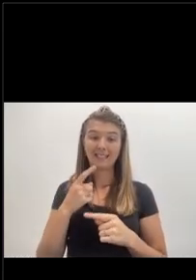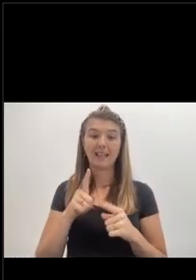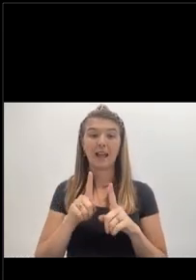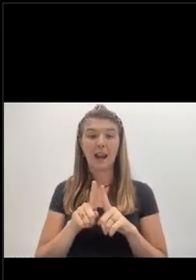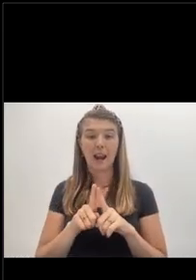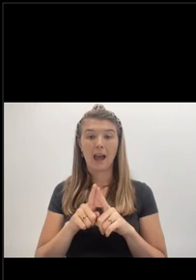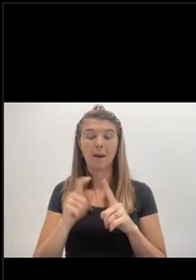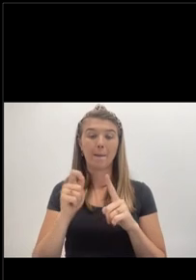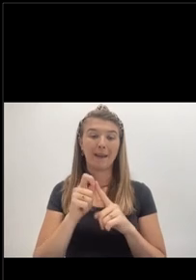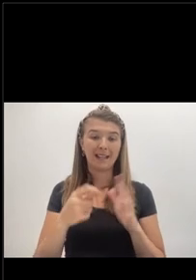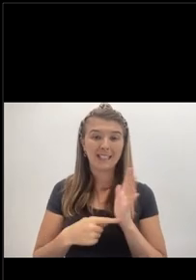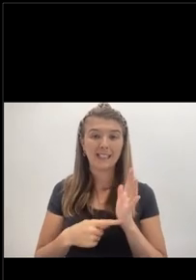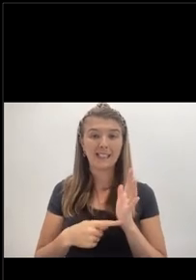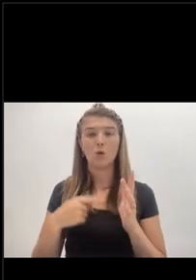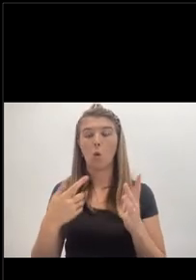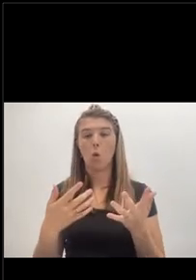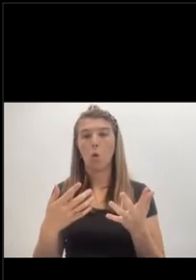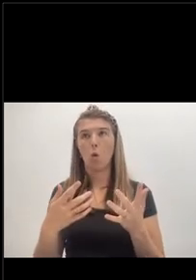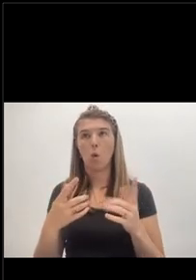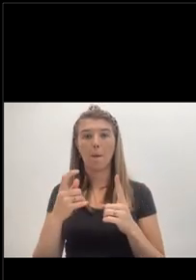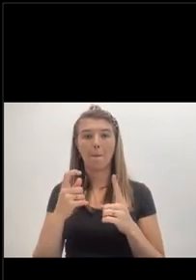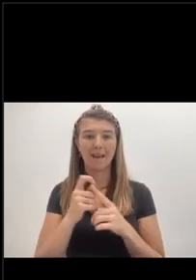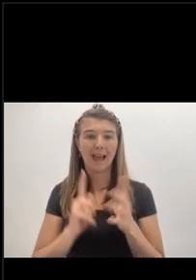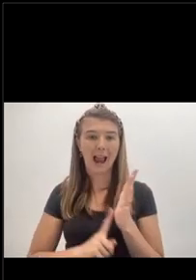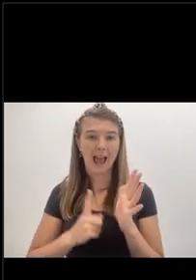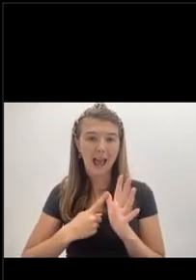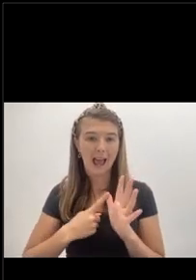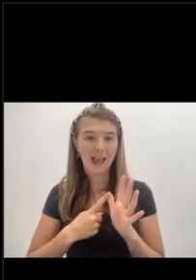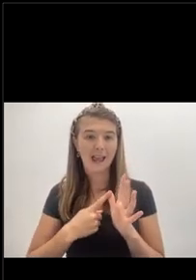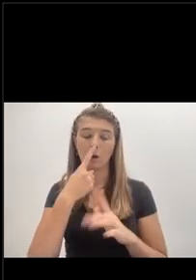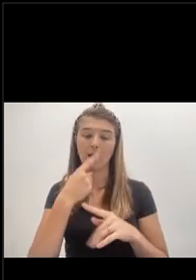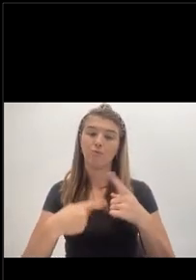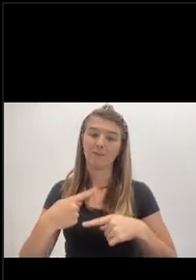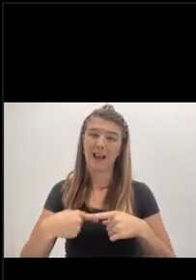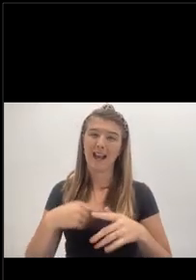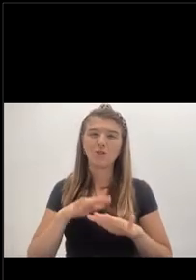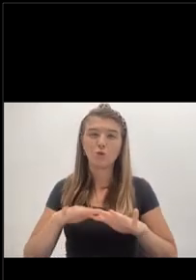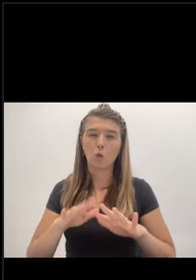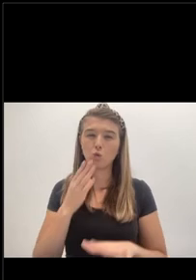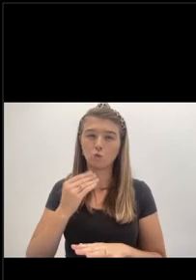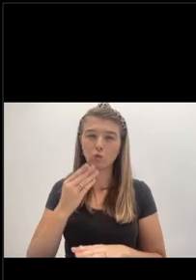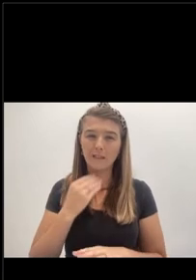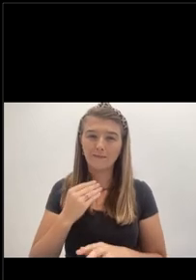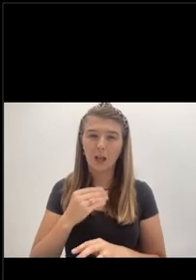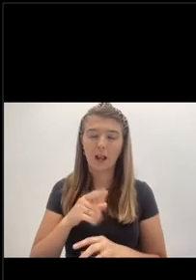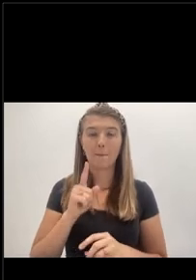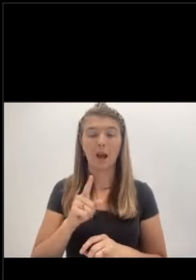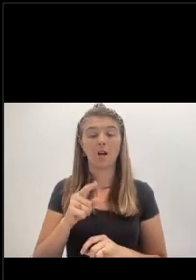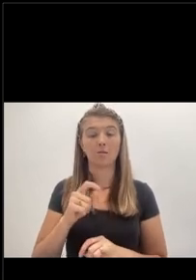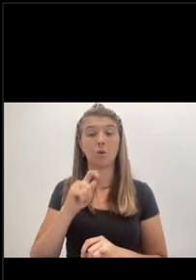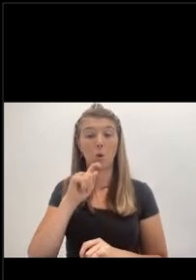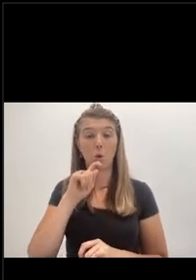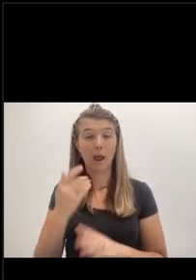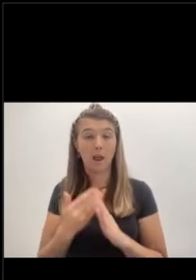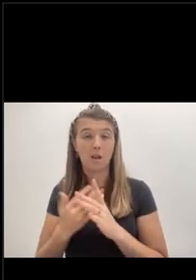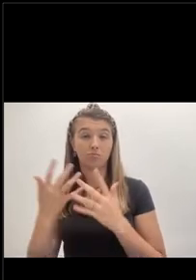PET and, for example, PLA. And those then are the ones that actually score much